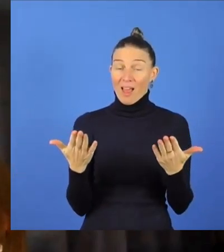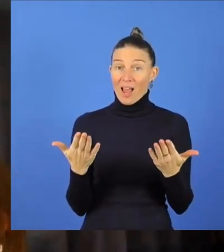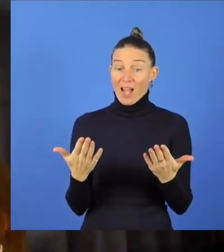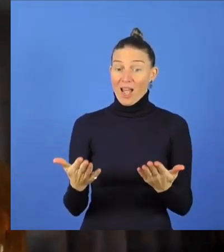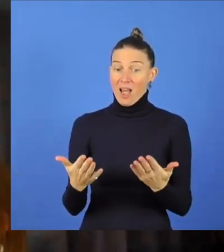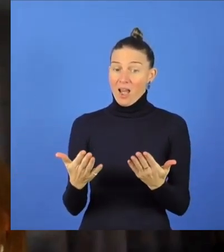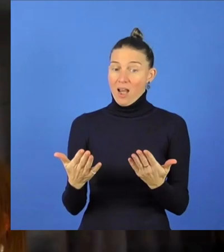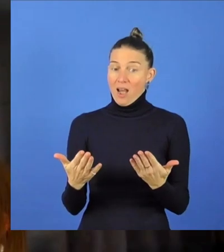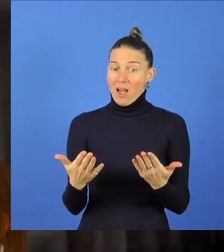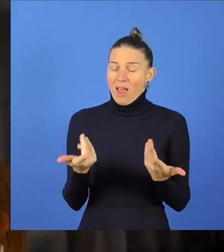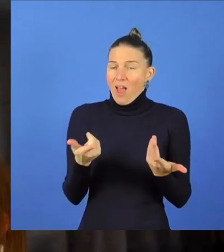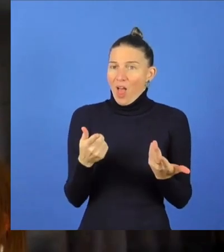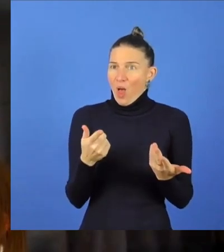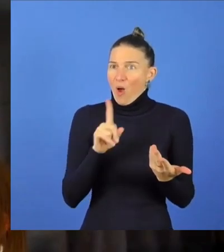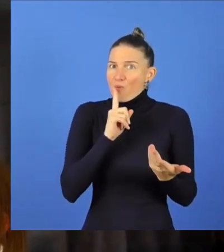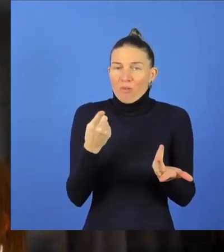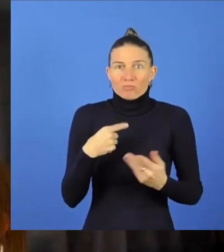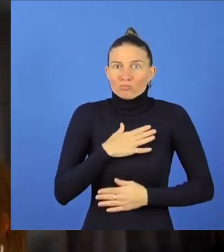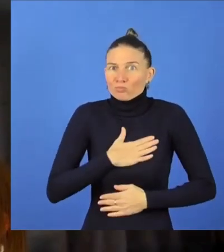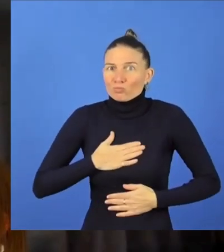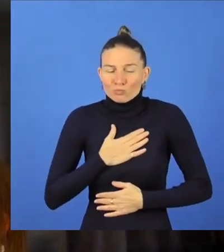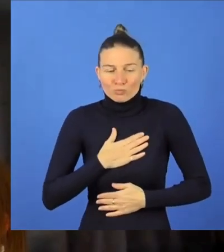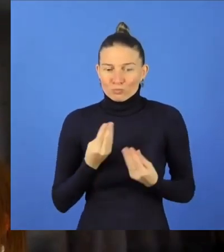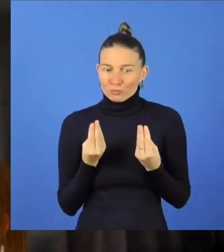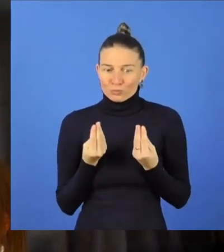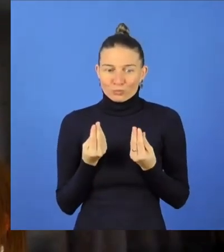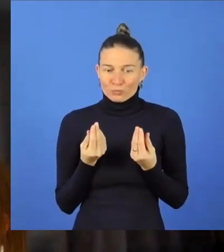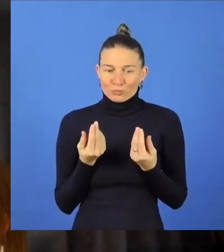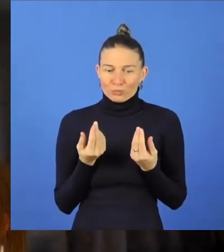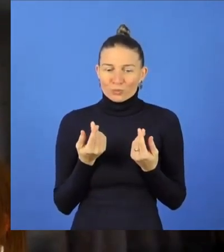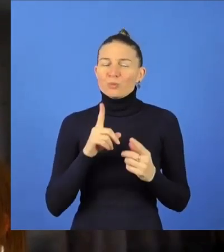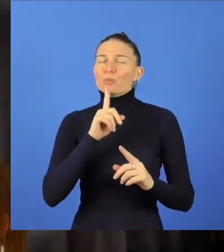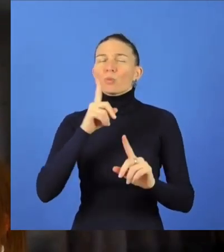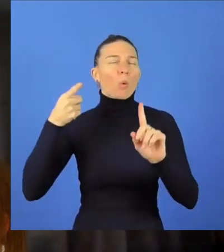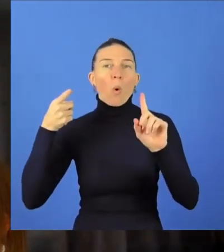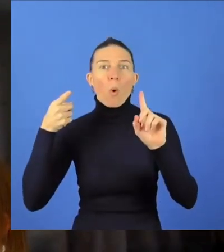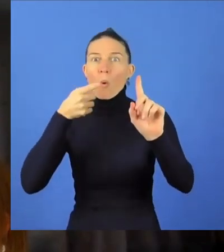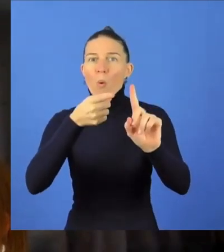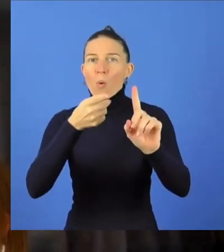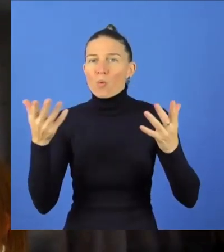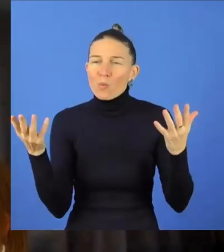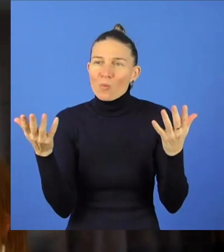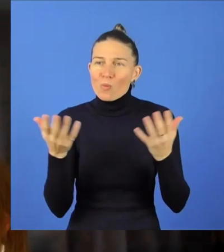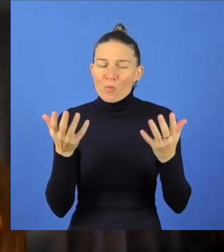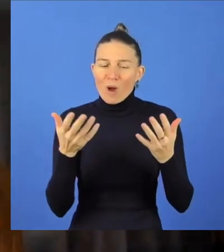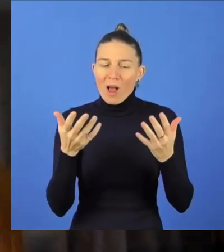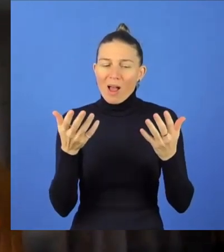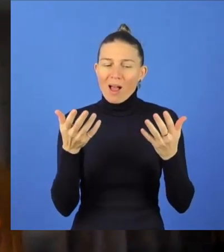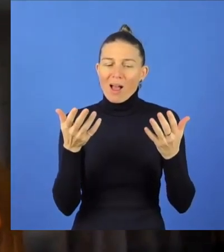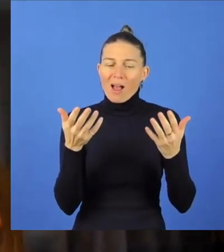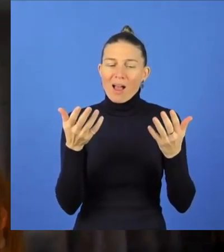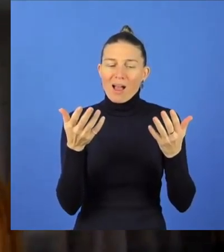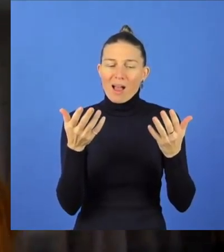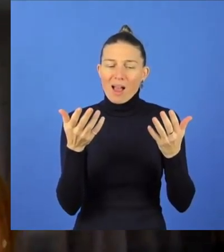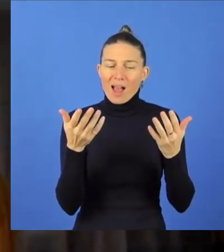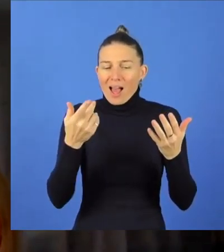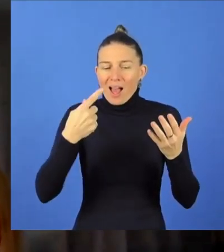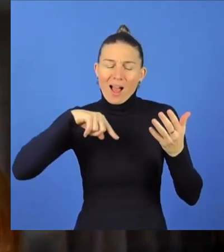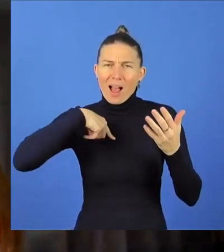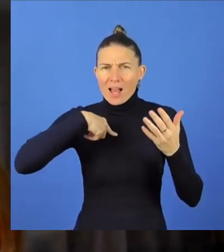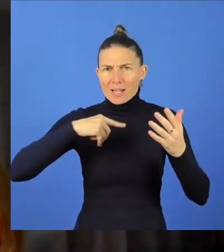that we really enjoy, basically, because that's what we do. We try to combine things that, well, of course, we have to earn money in some way. That's one